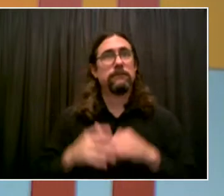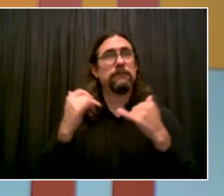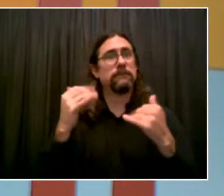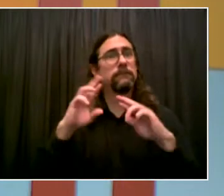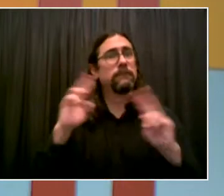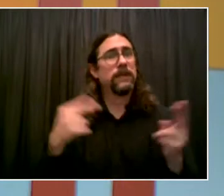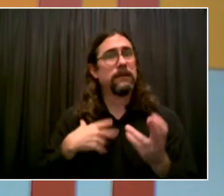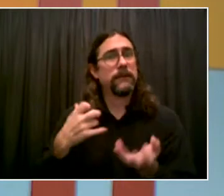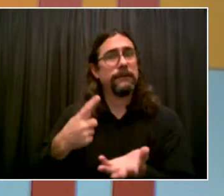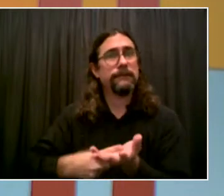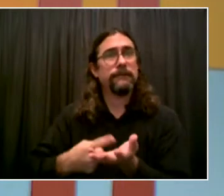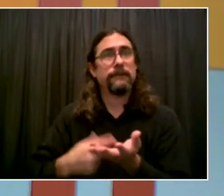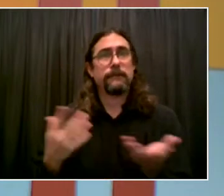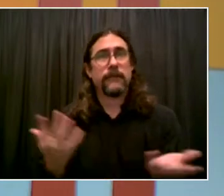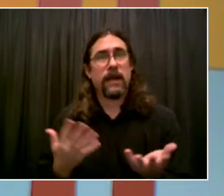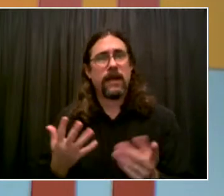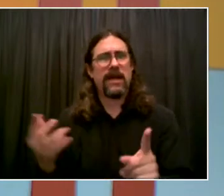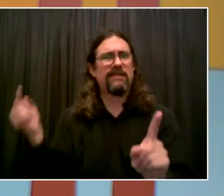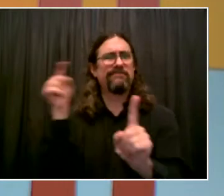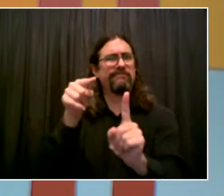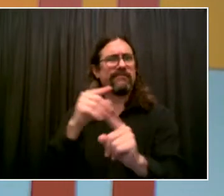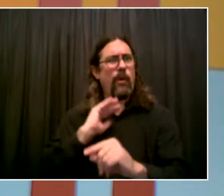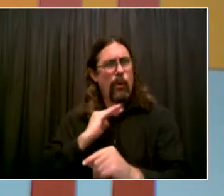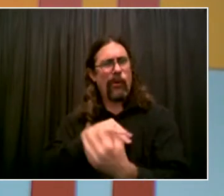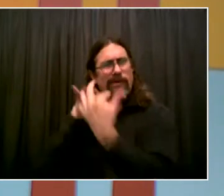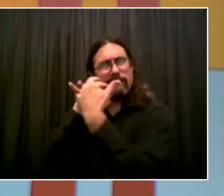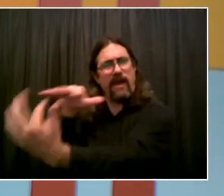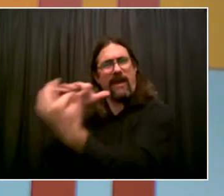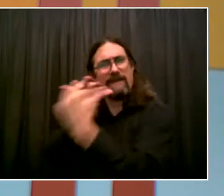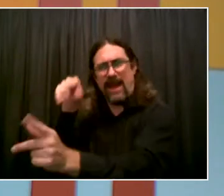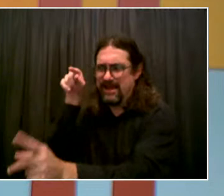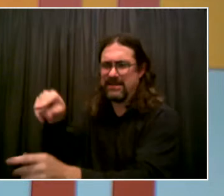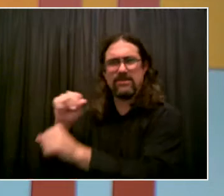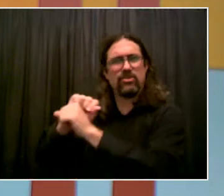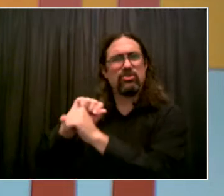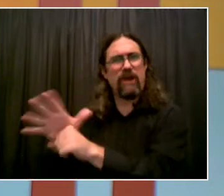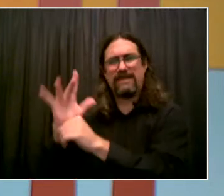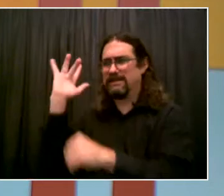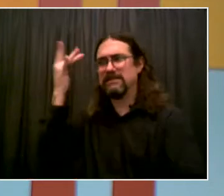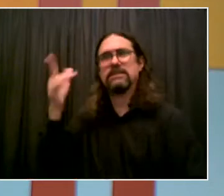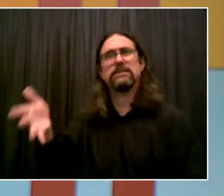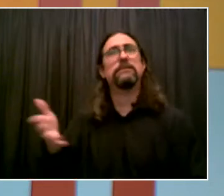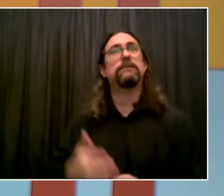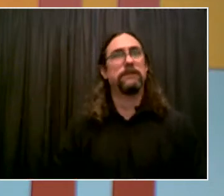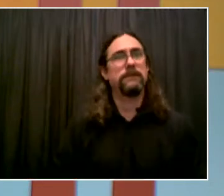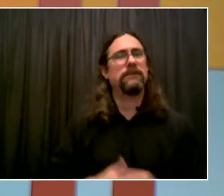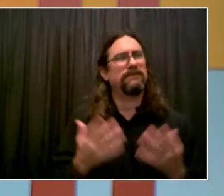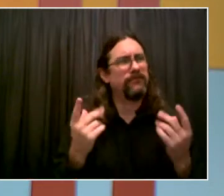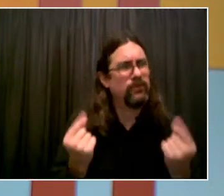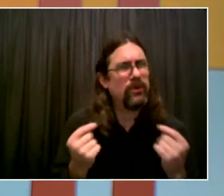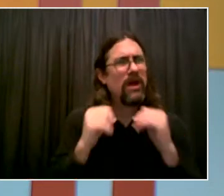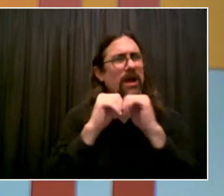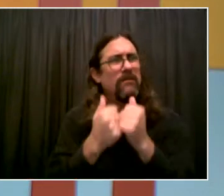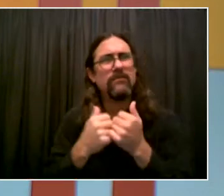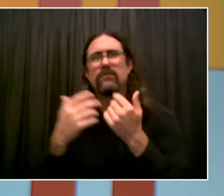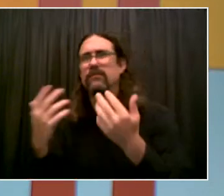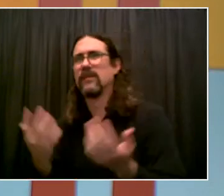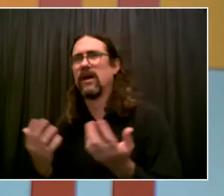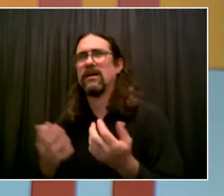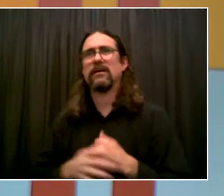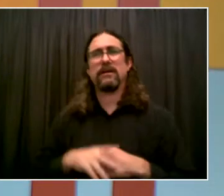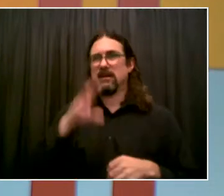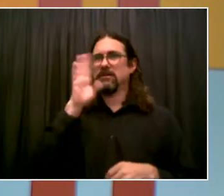we foster the recovery of this borough, this city. And Queens has been leading the way. I have to say, a lot to be proud of, Borough